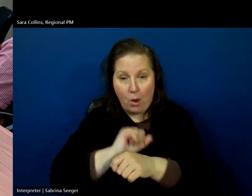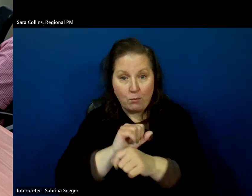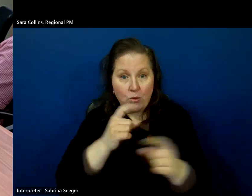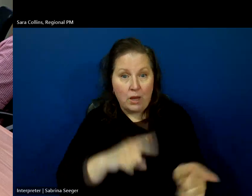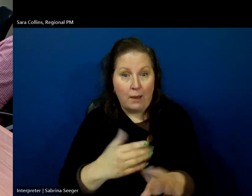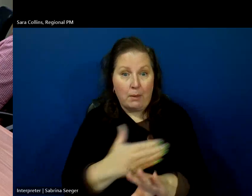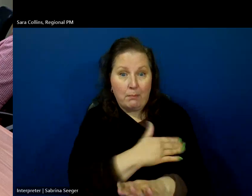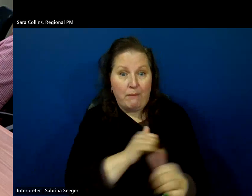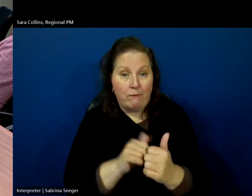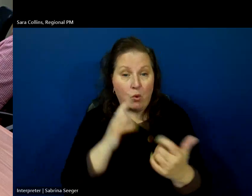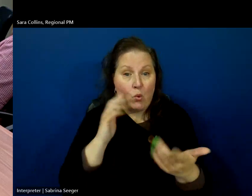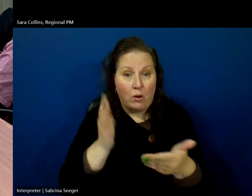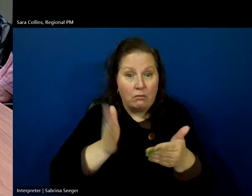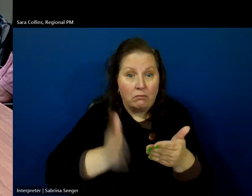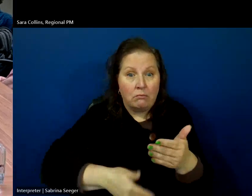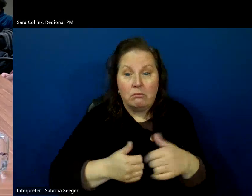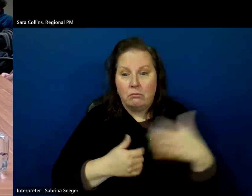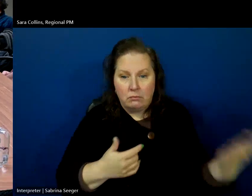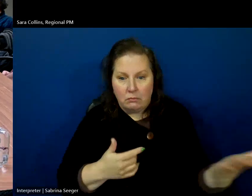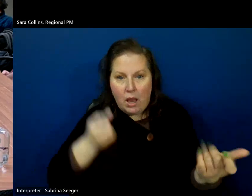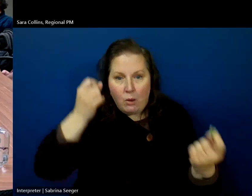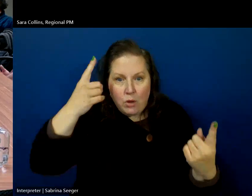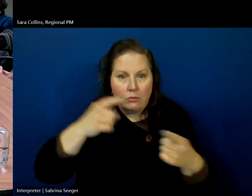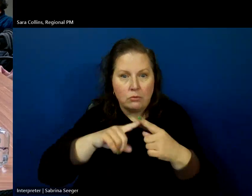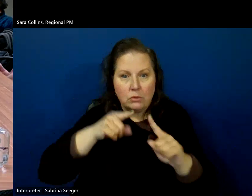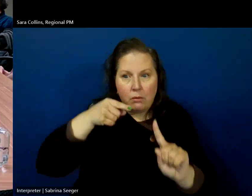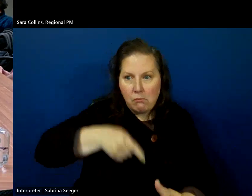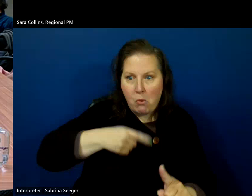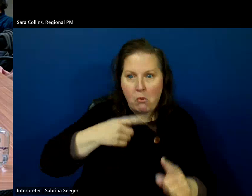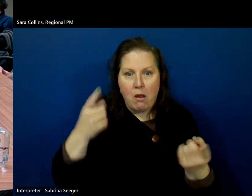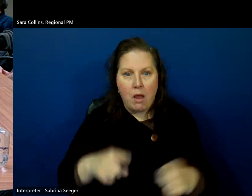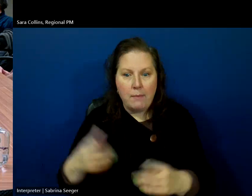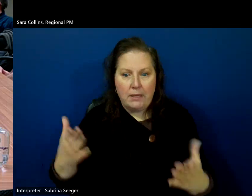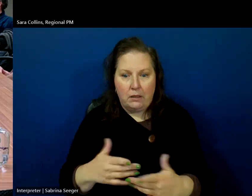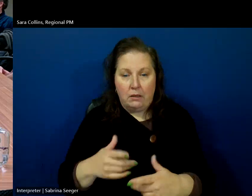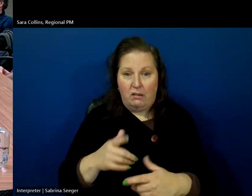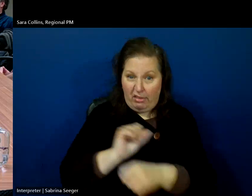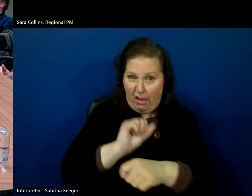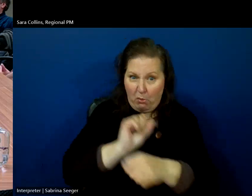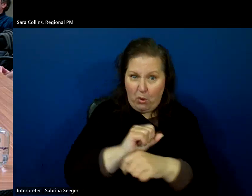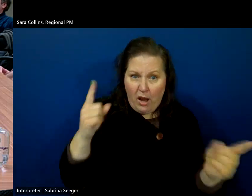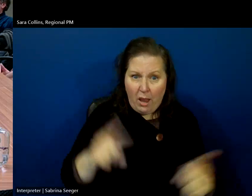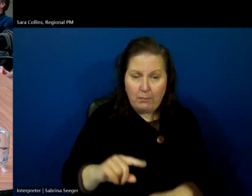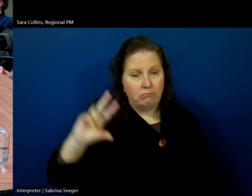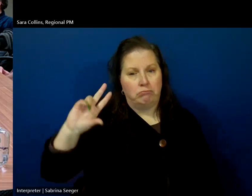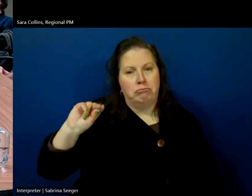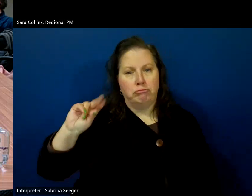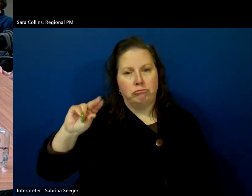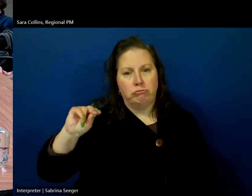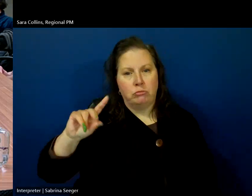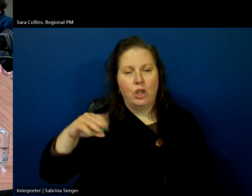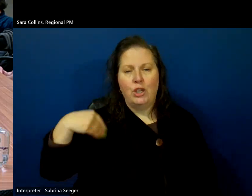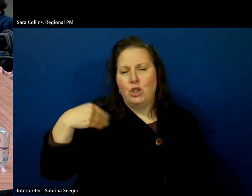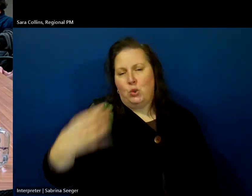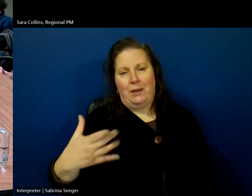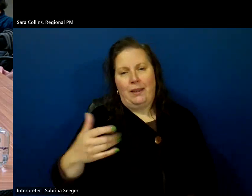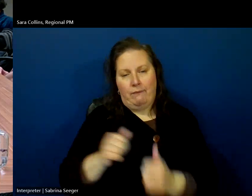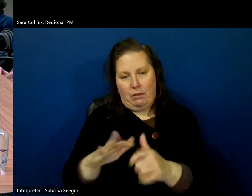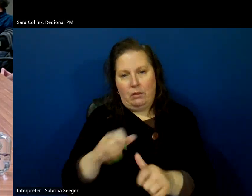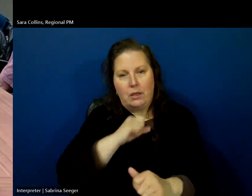time. Here's how to understand this plan. That work hasn't been done. And you inherited this mess, I